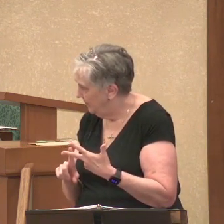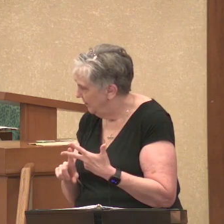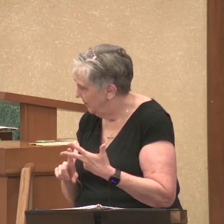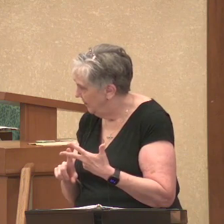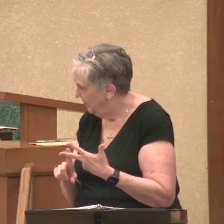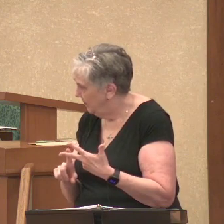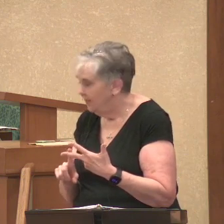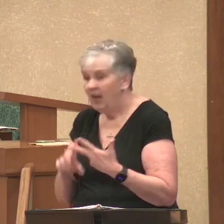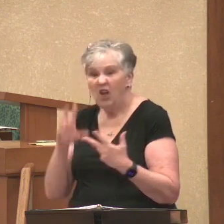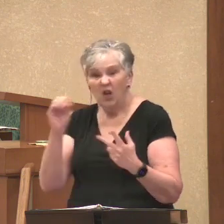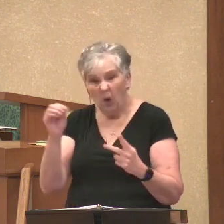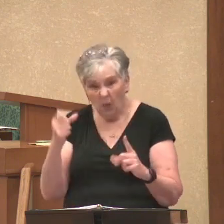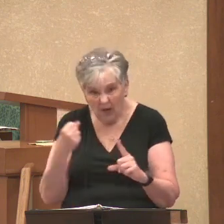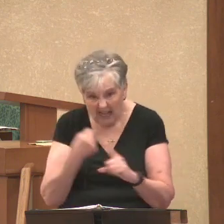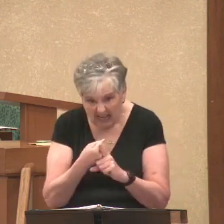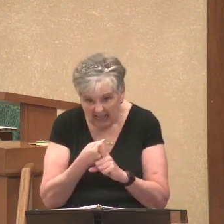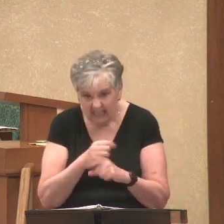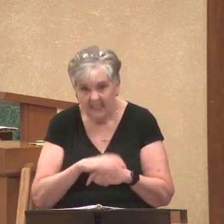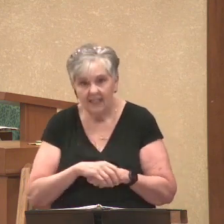No hitting.